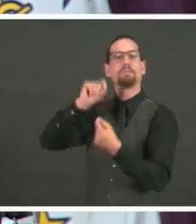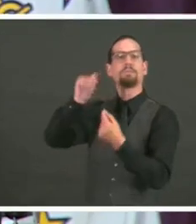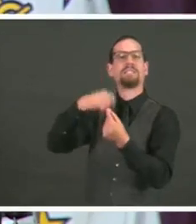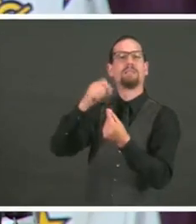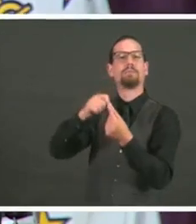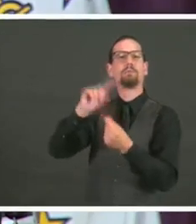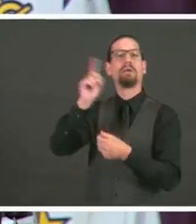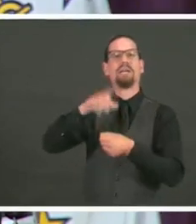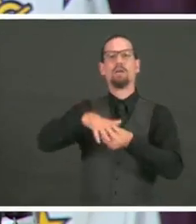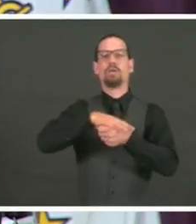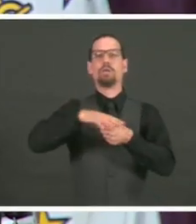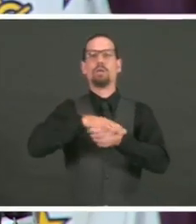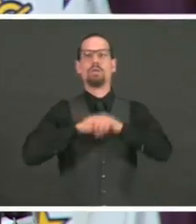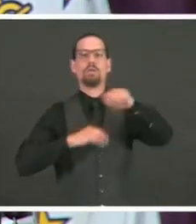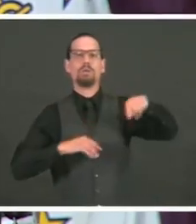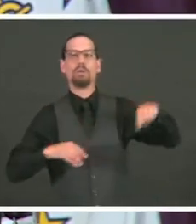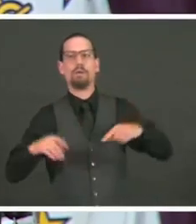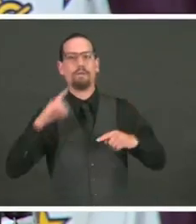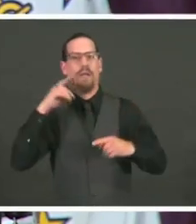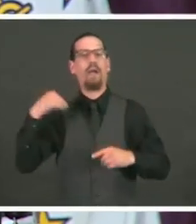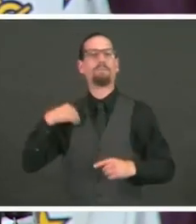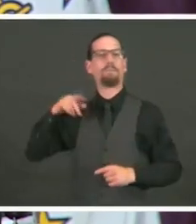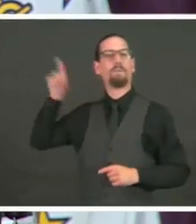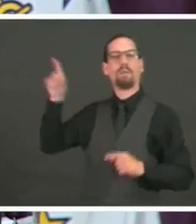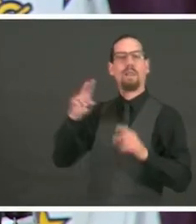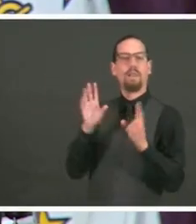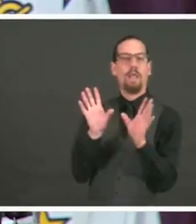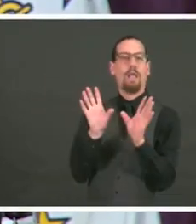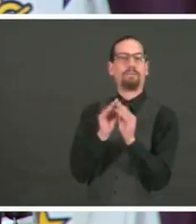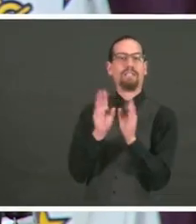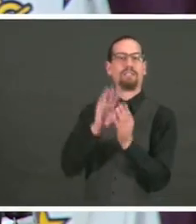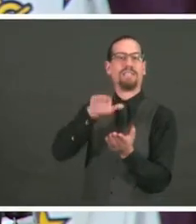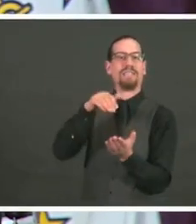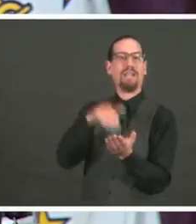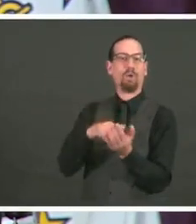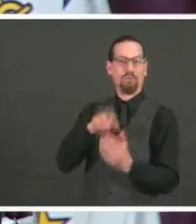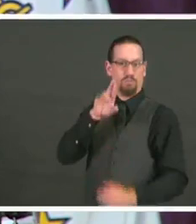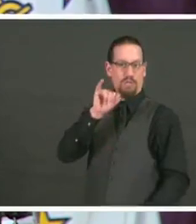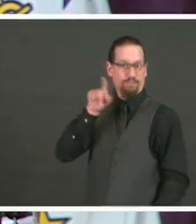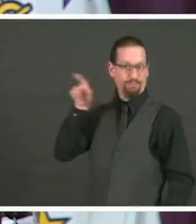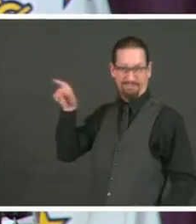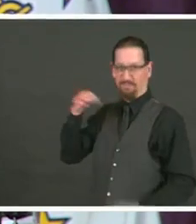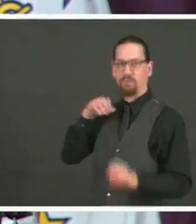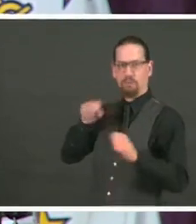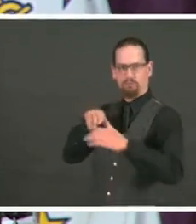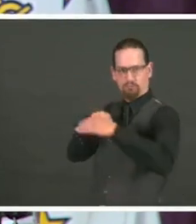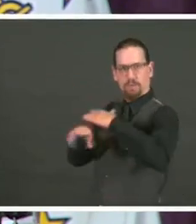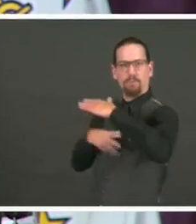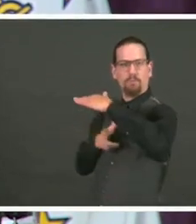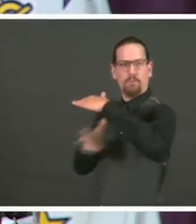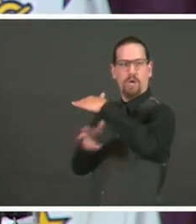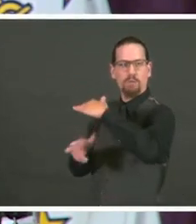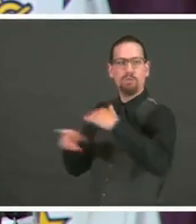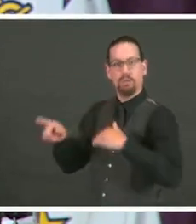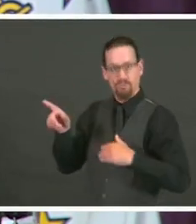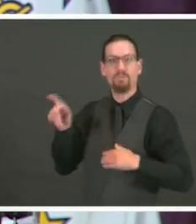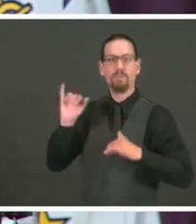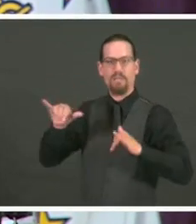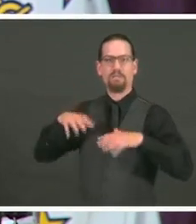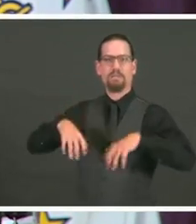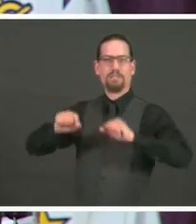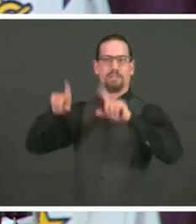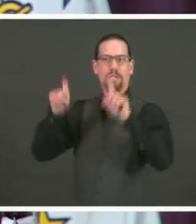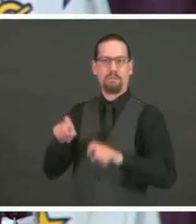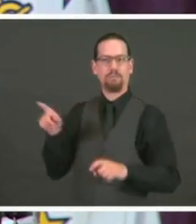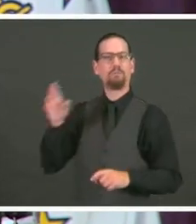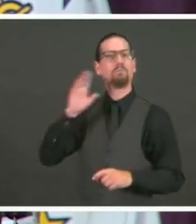center, and we'll work as hard as we can to get you your results within 24 to 48 hours. So if you're listening to me now, you're